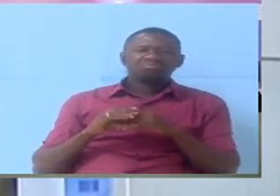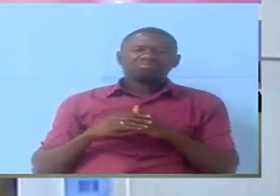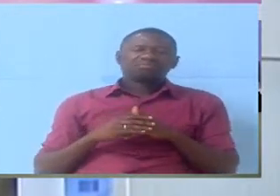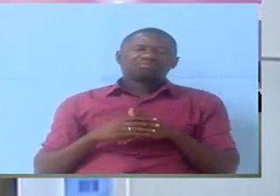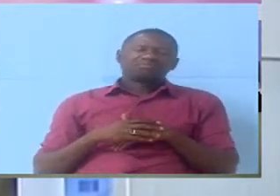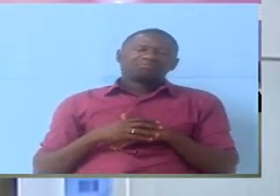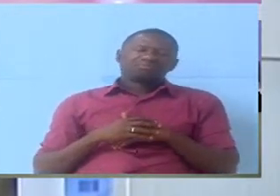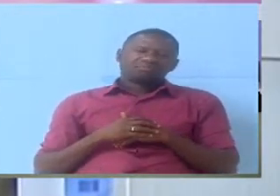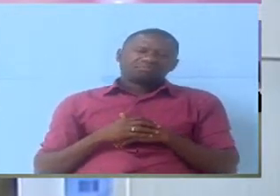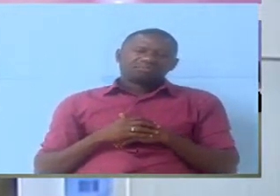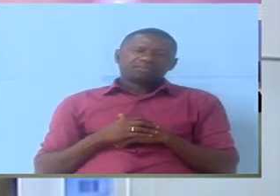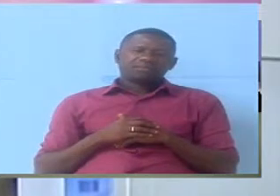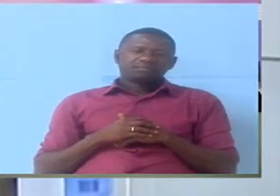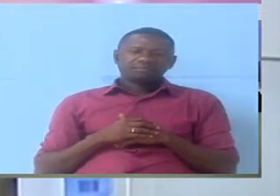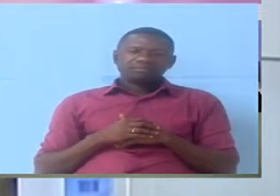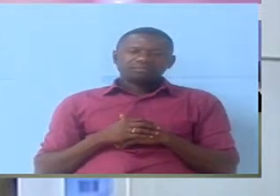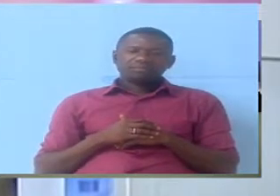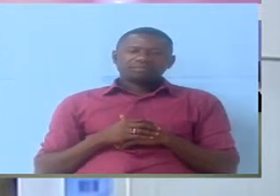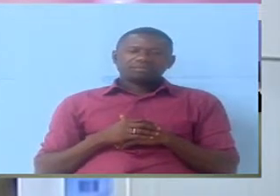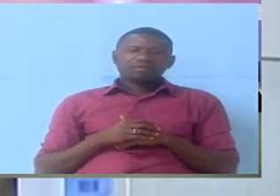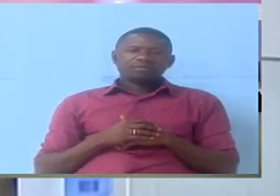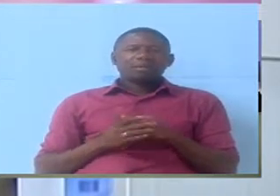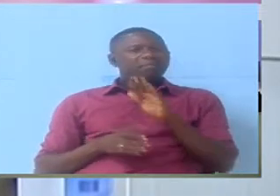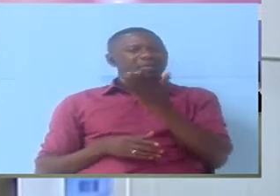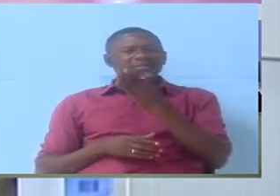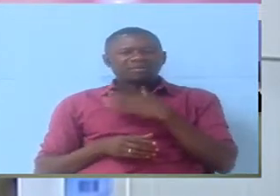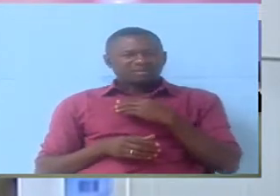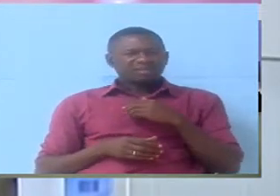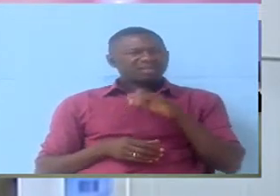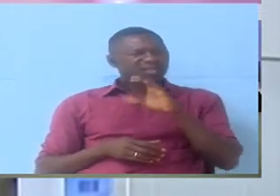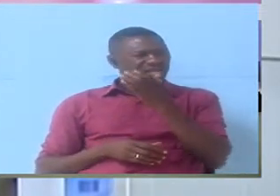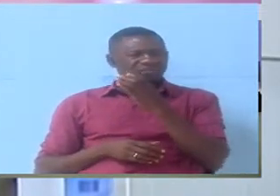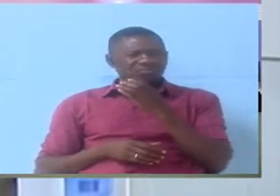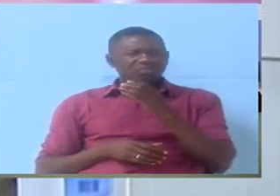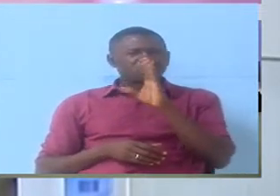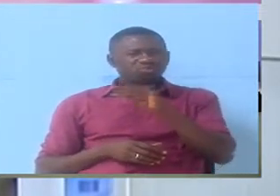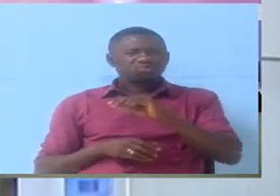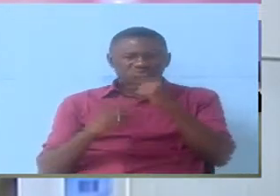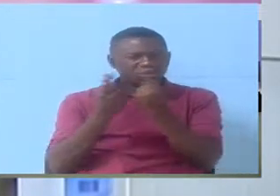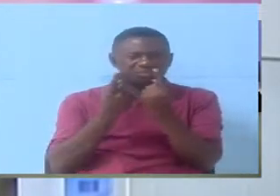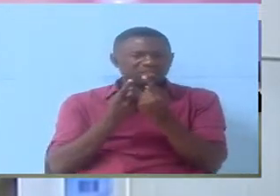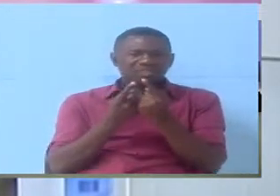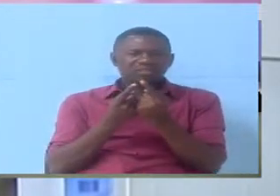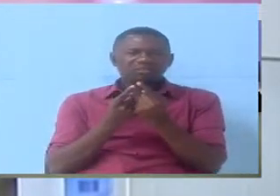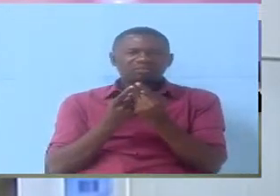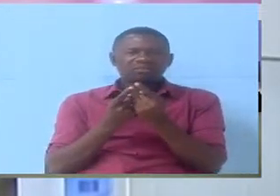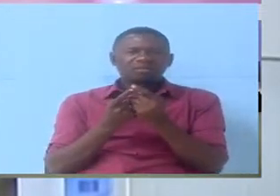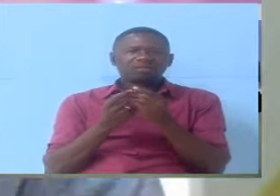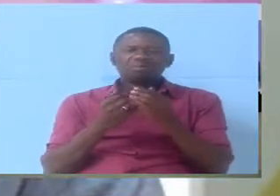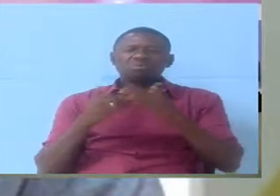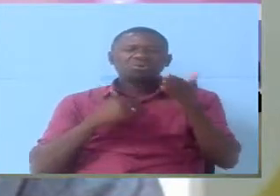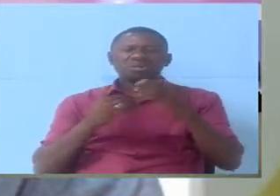Perhaps they could even have gone beyond transferring me.